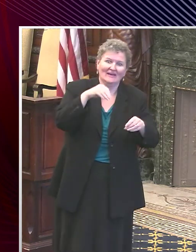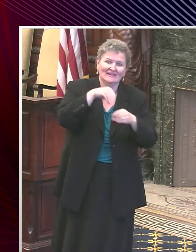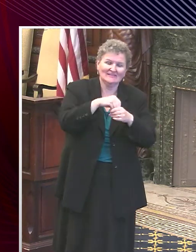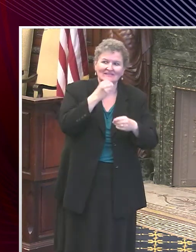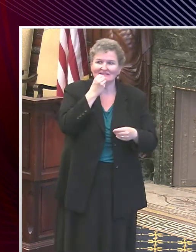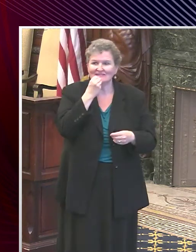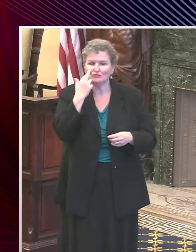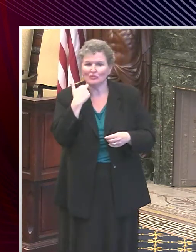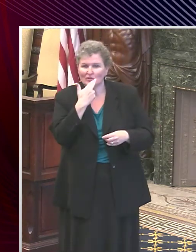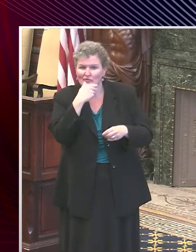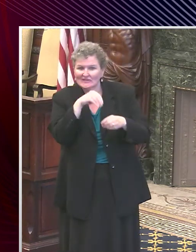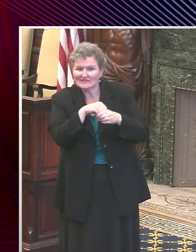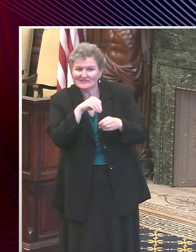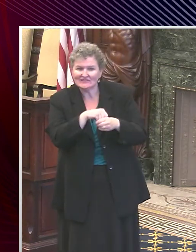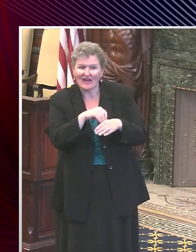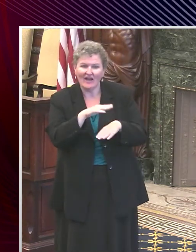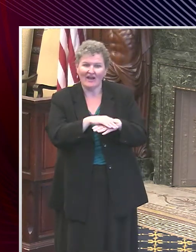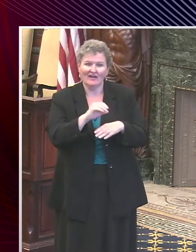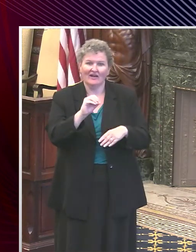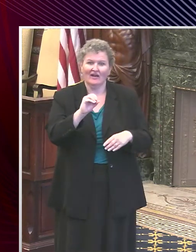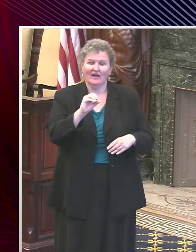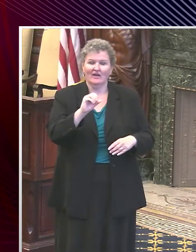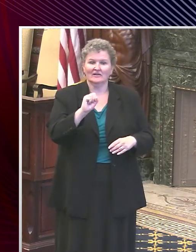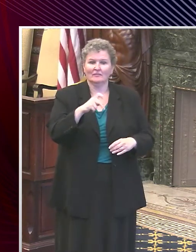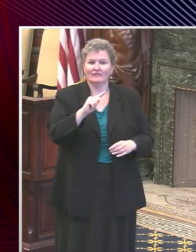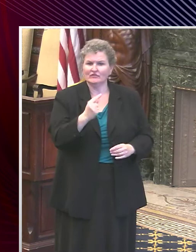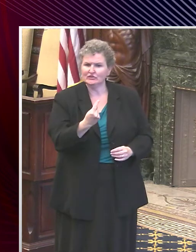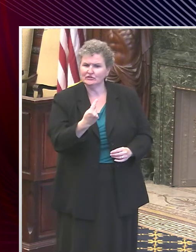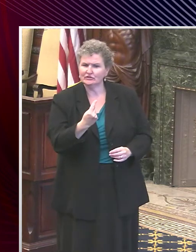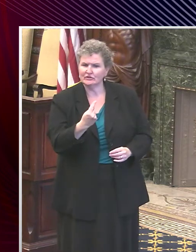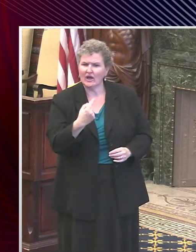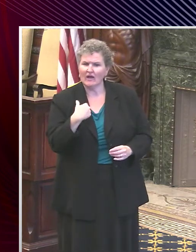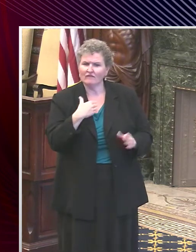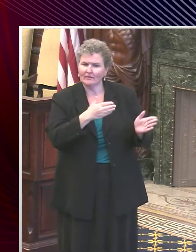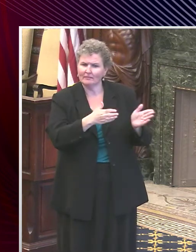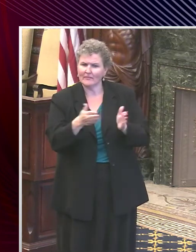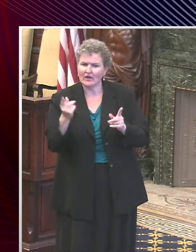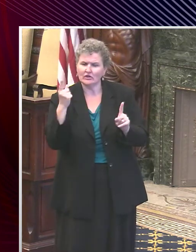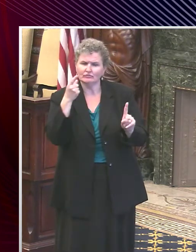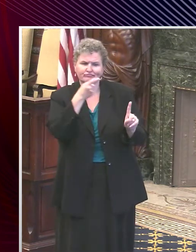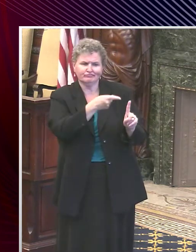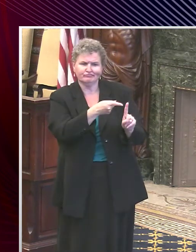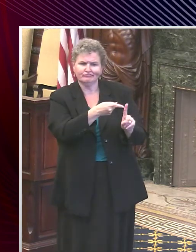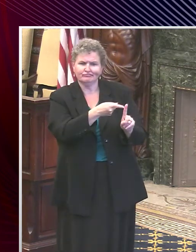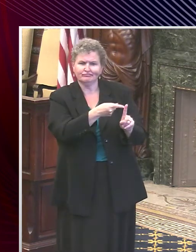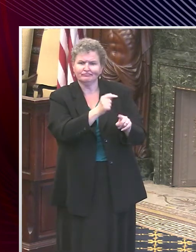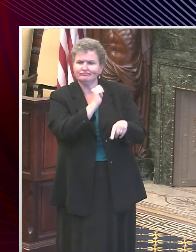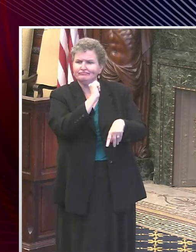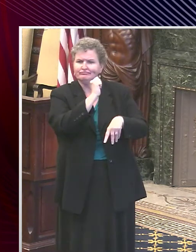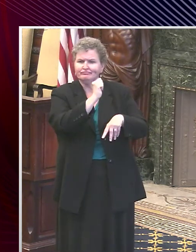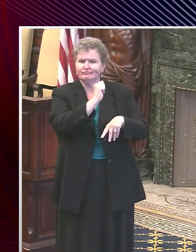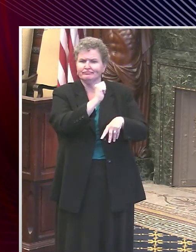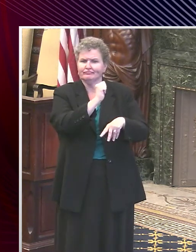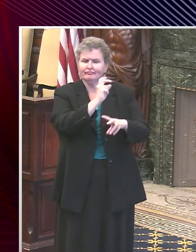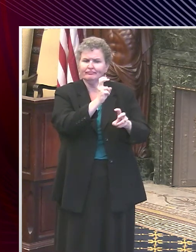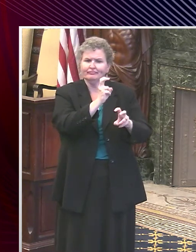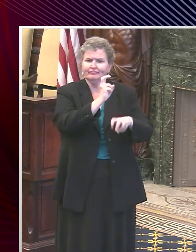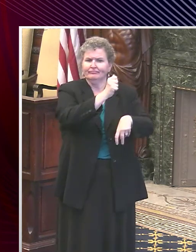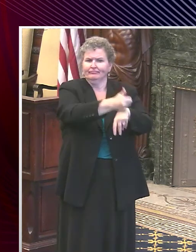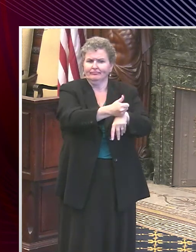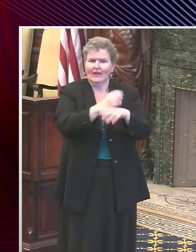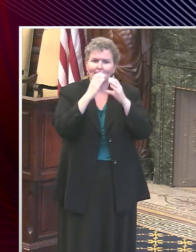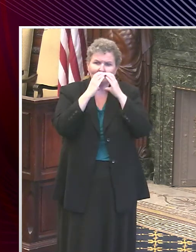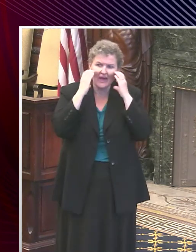1st. Are there going to be any plans to kind of like reinforce the mask mandate?